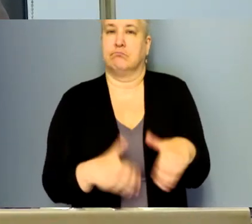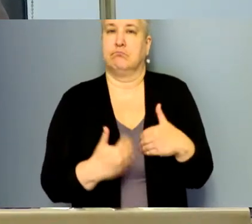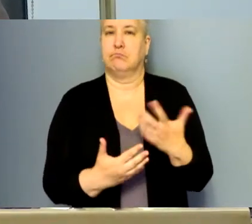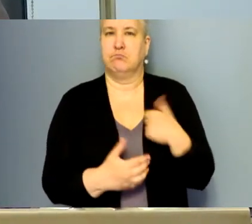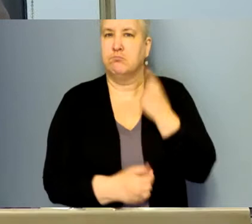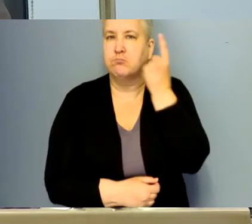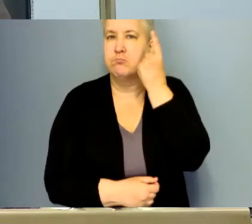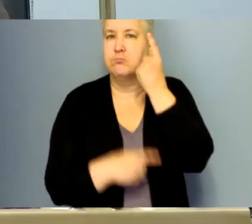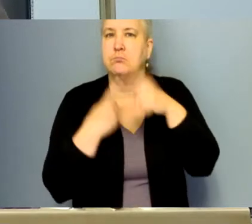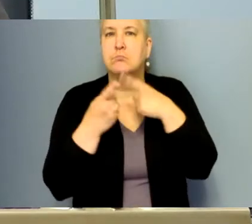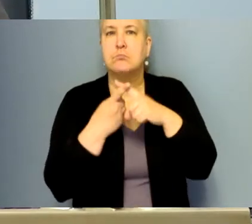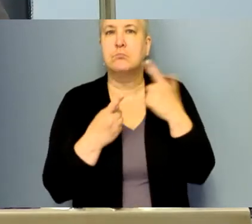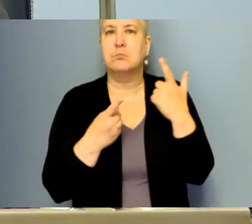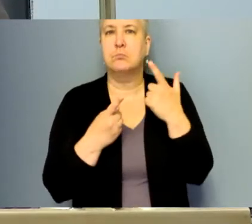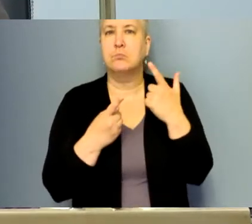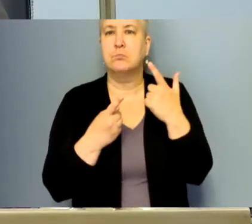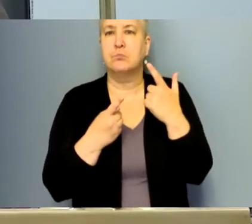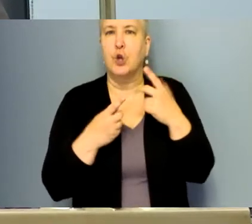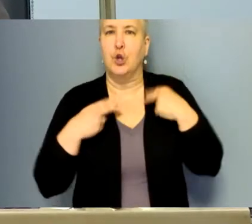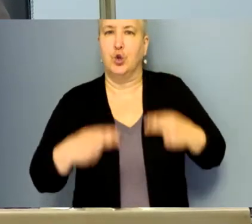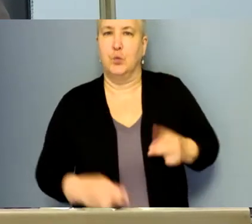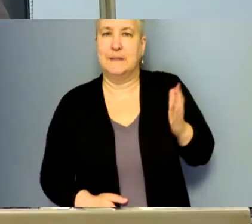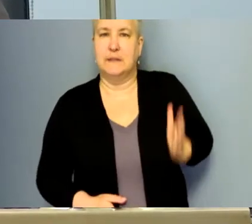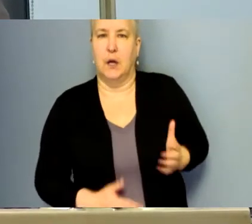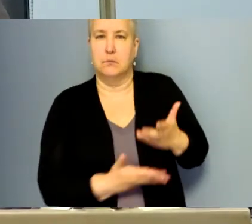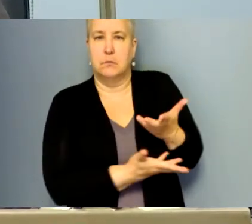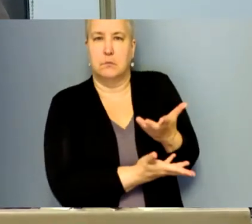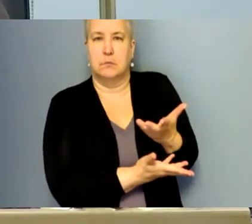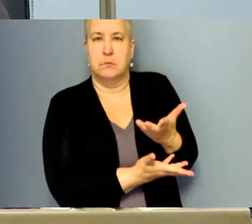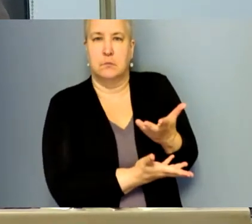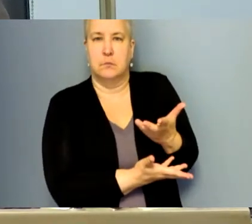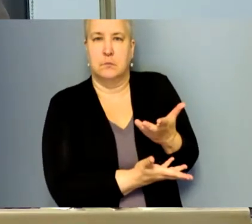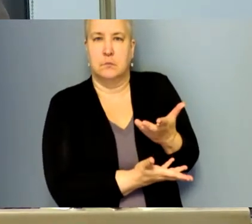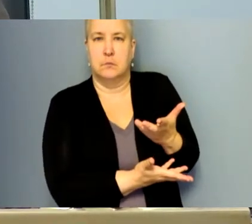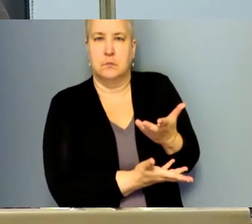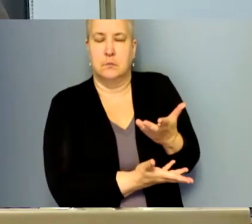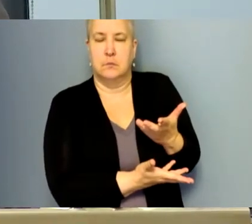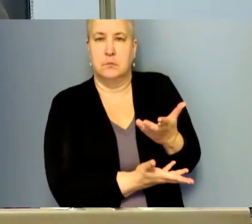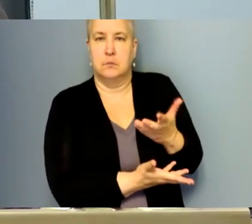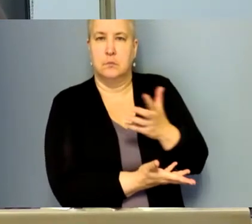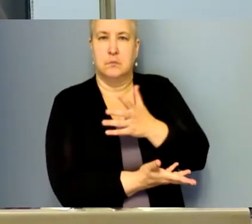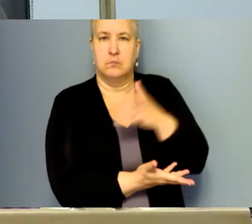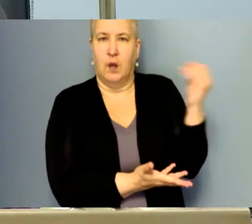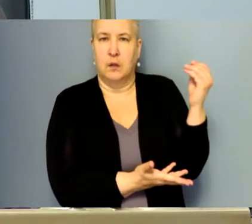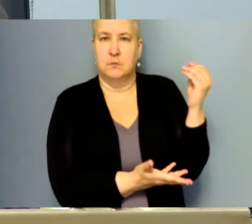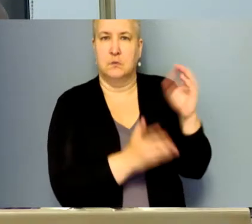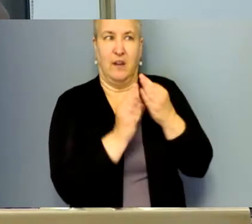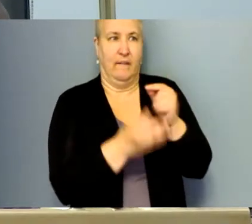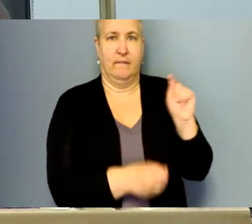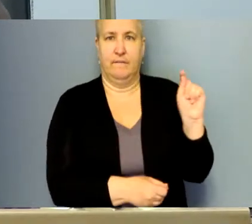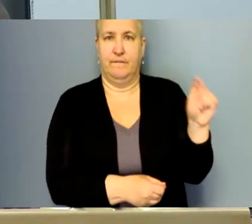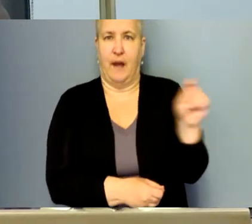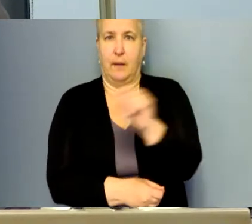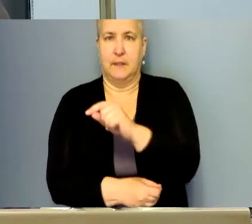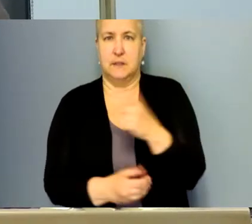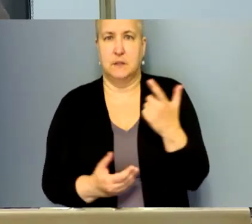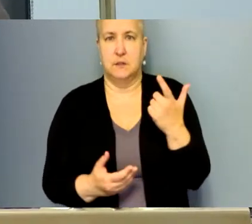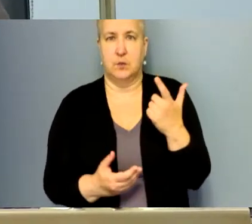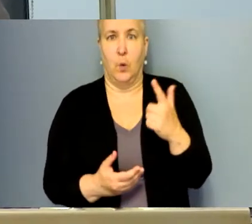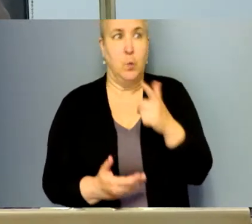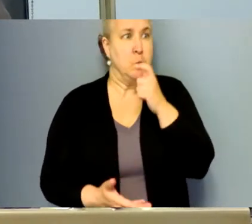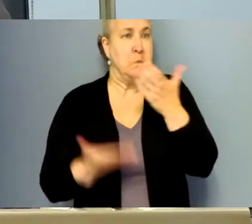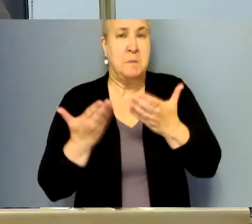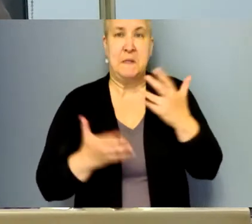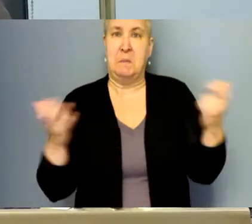wonder about the human side of this and the families that have been maybe reunited and